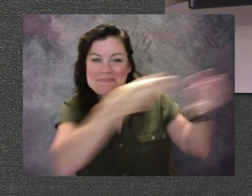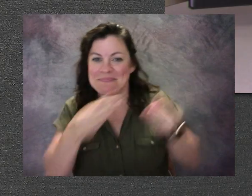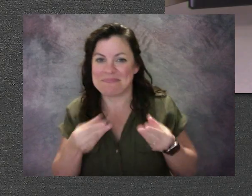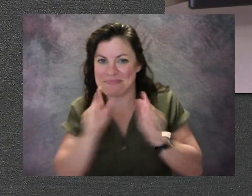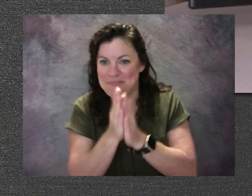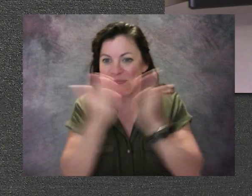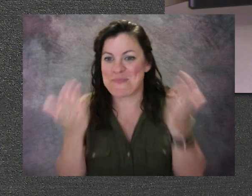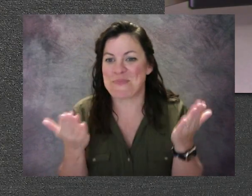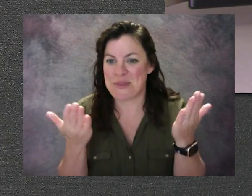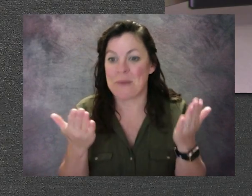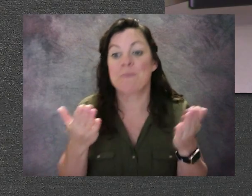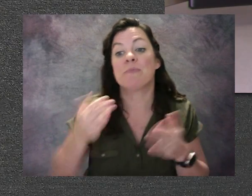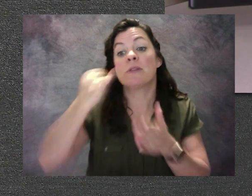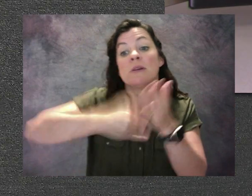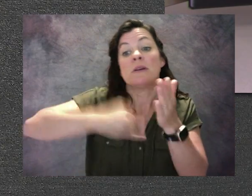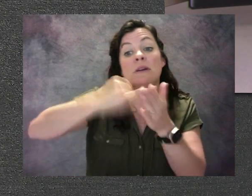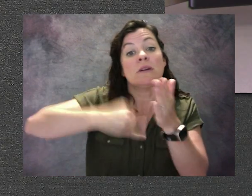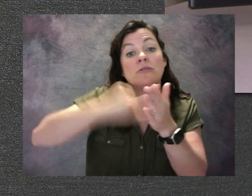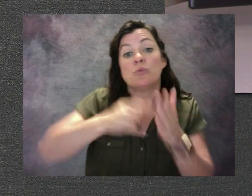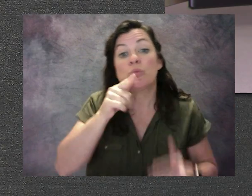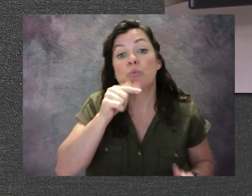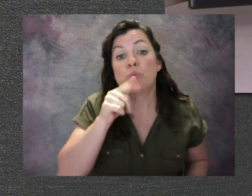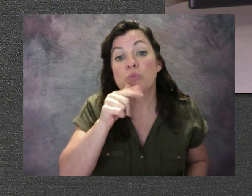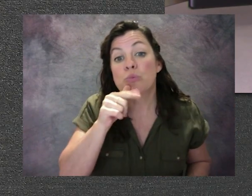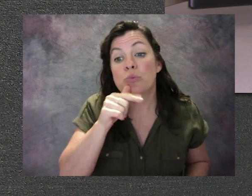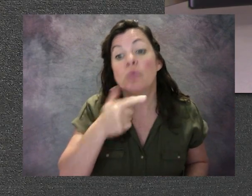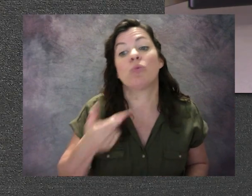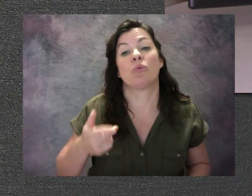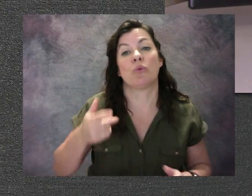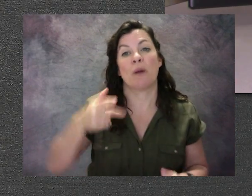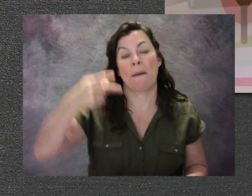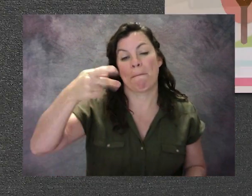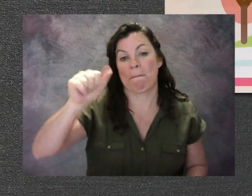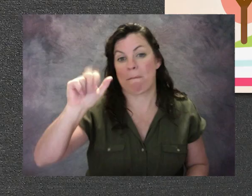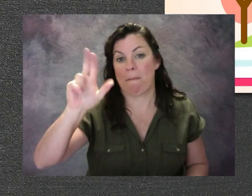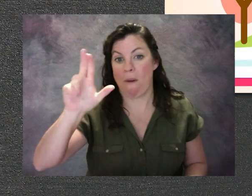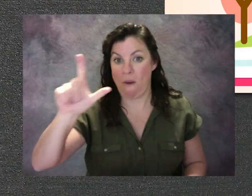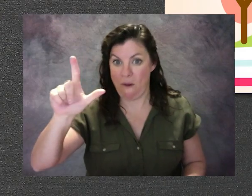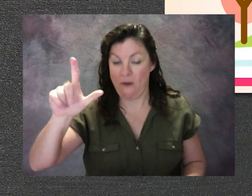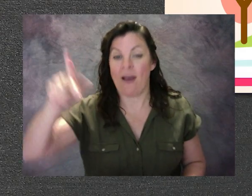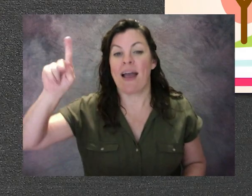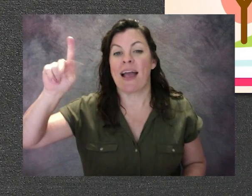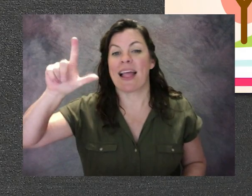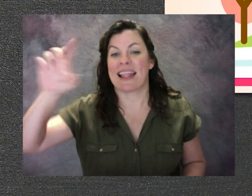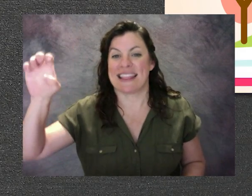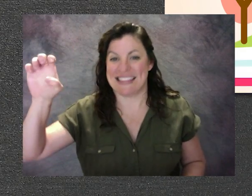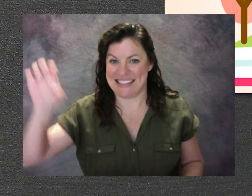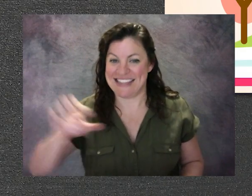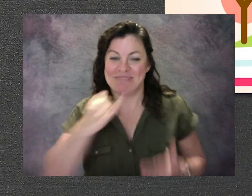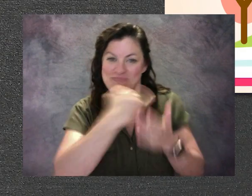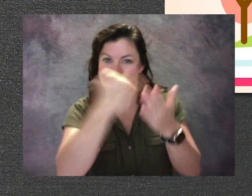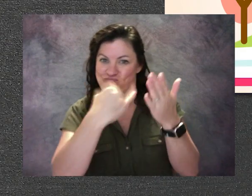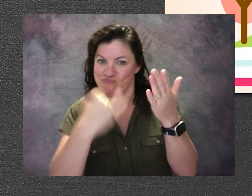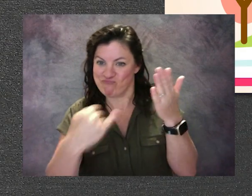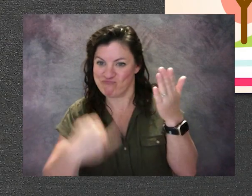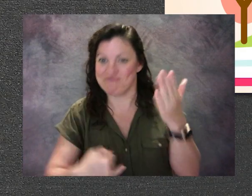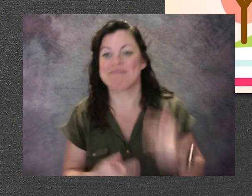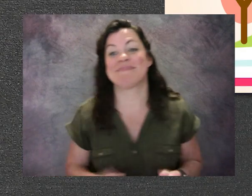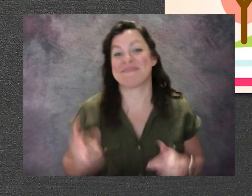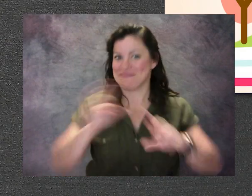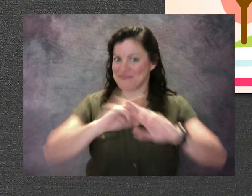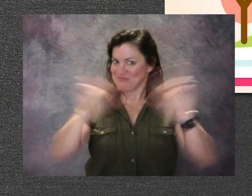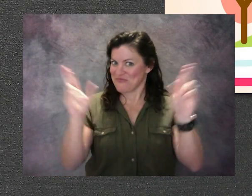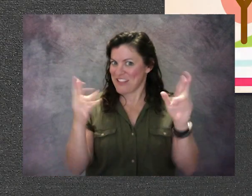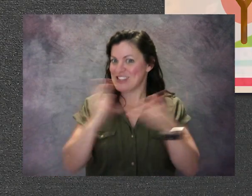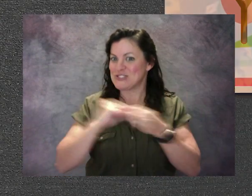Paul Klee. Are you ready? Let's go. Here's our story today, titled The Cat and the